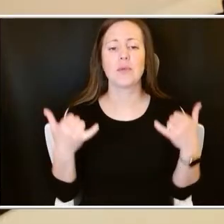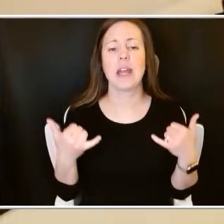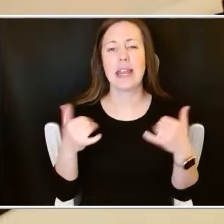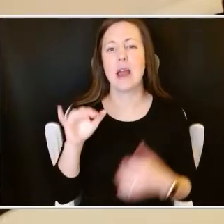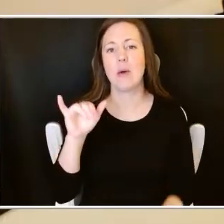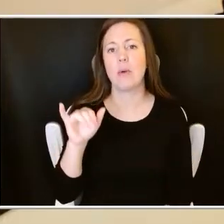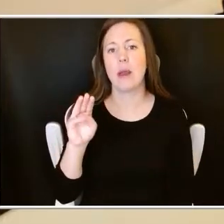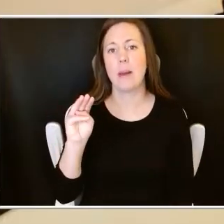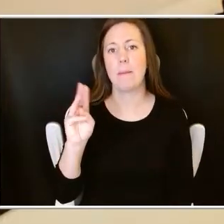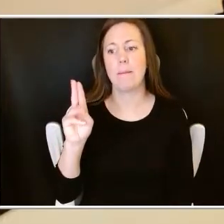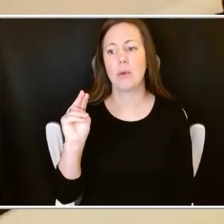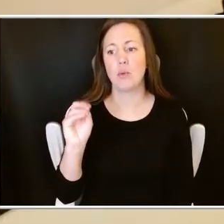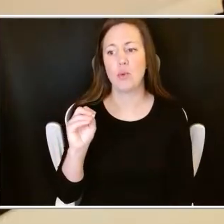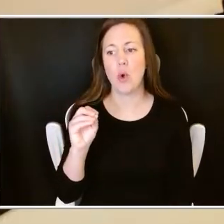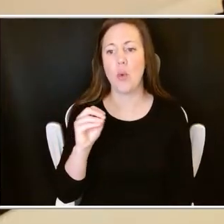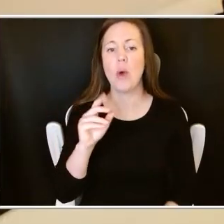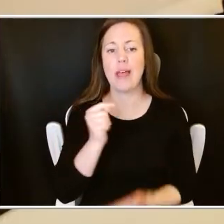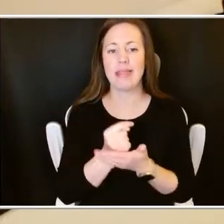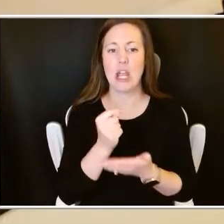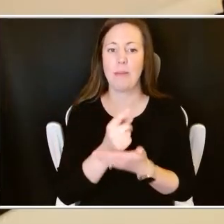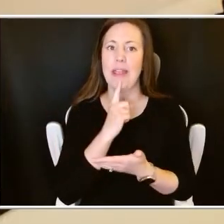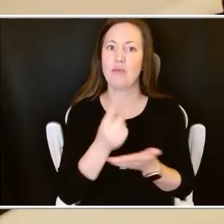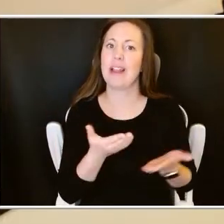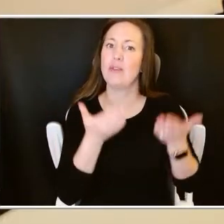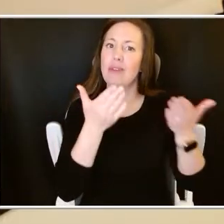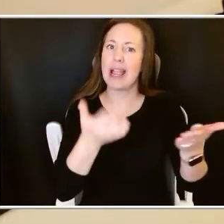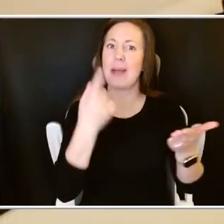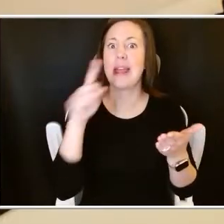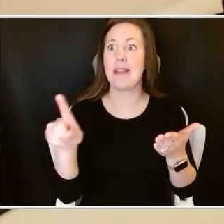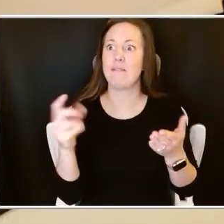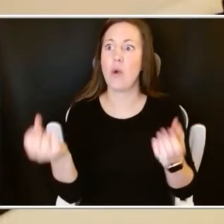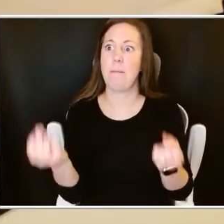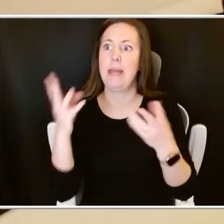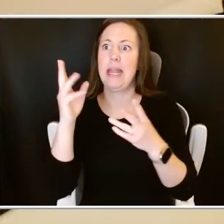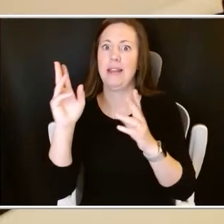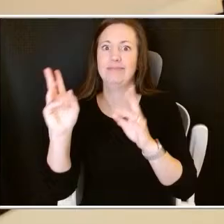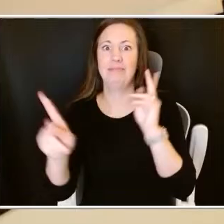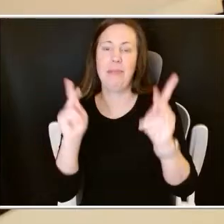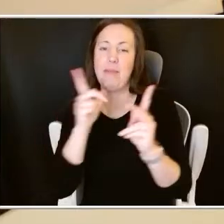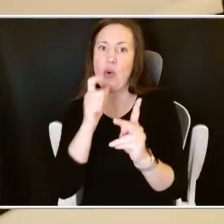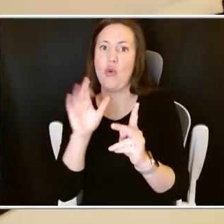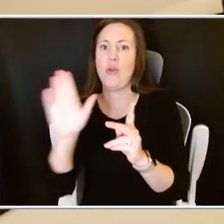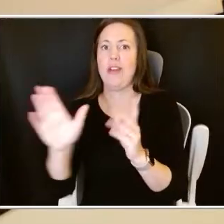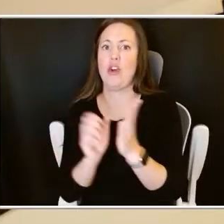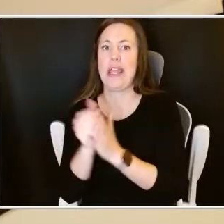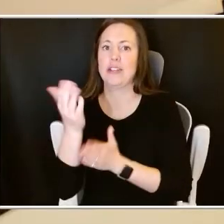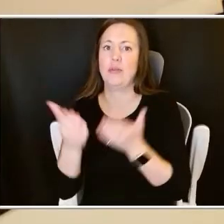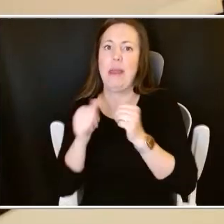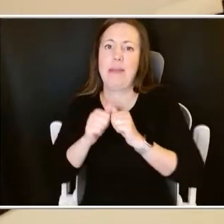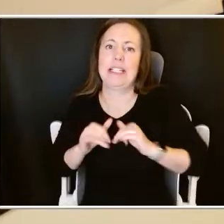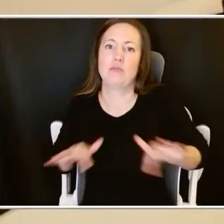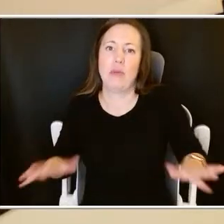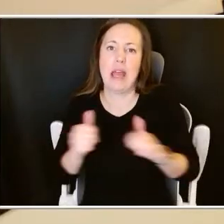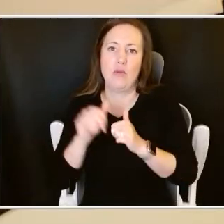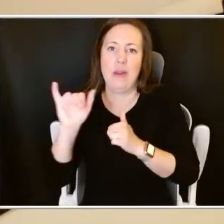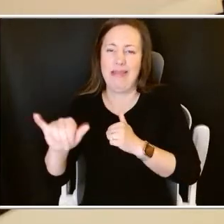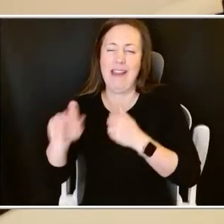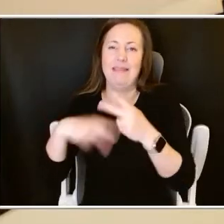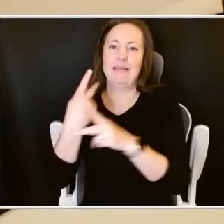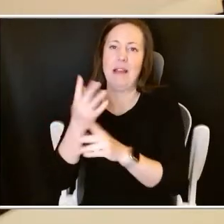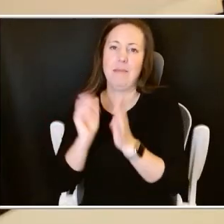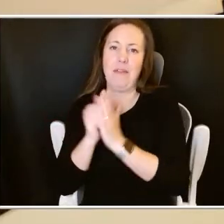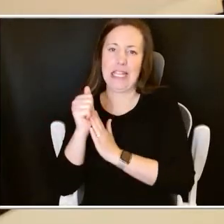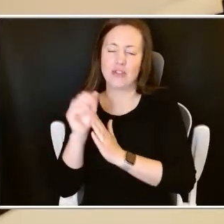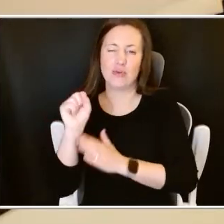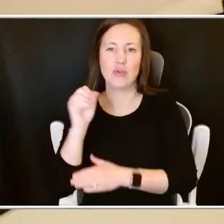widely metastatic patients with microsatellite instability, and we know it's superior to chemotherapy. And that's why me and Kathy talked about